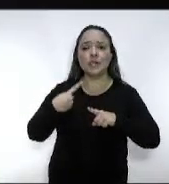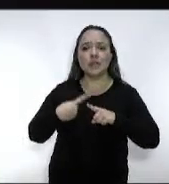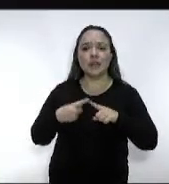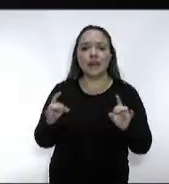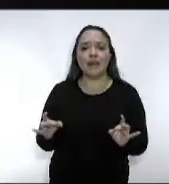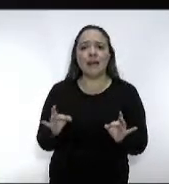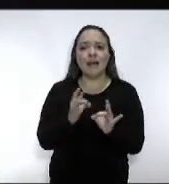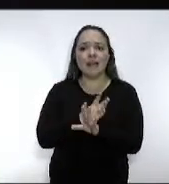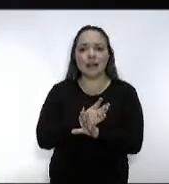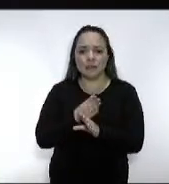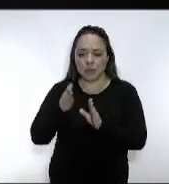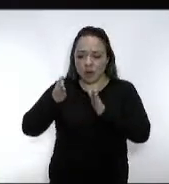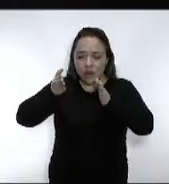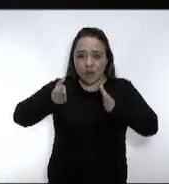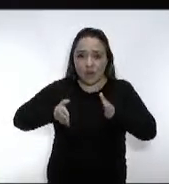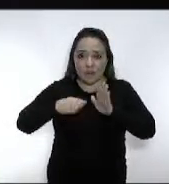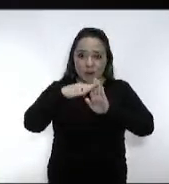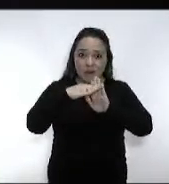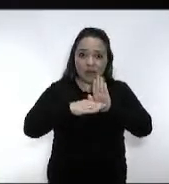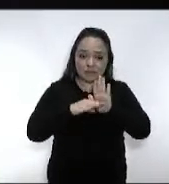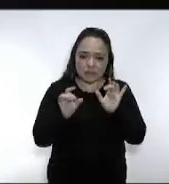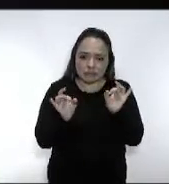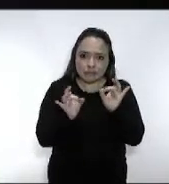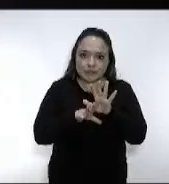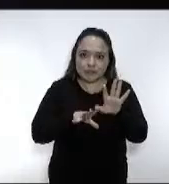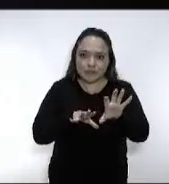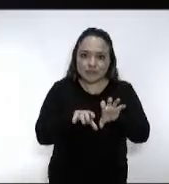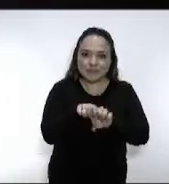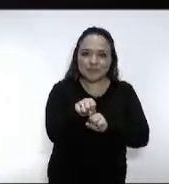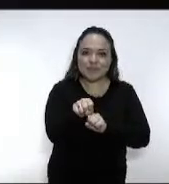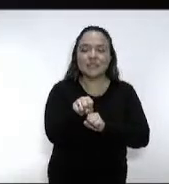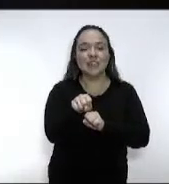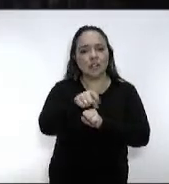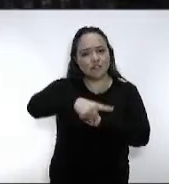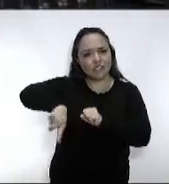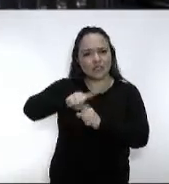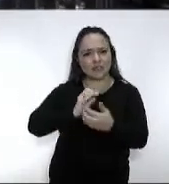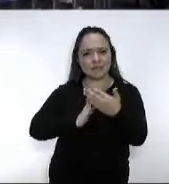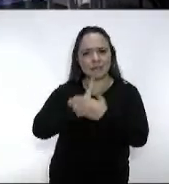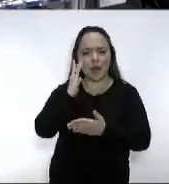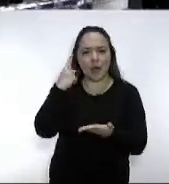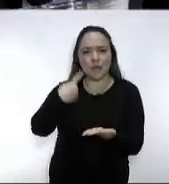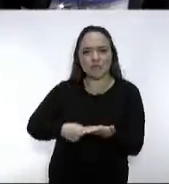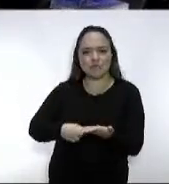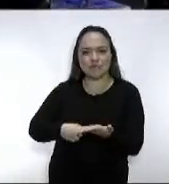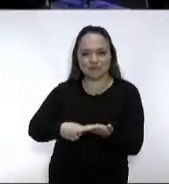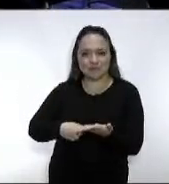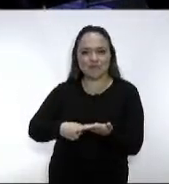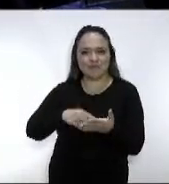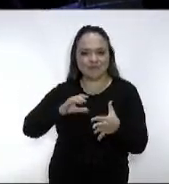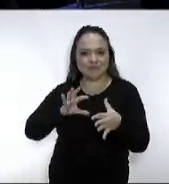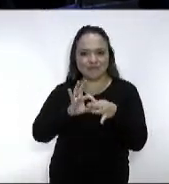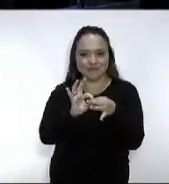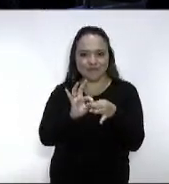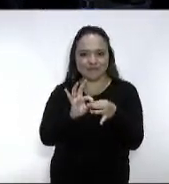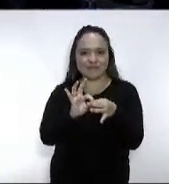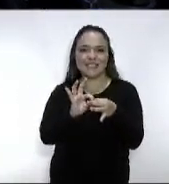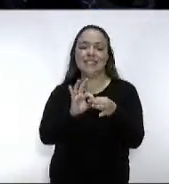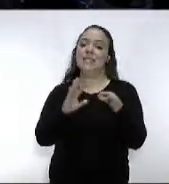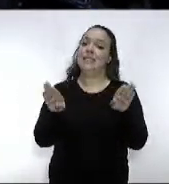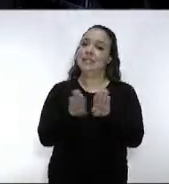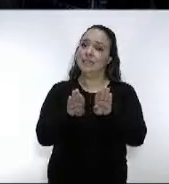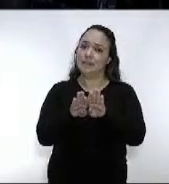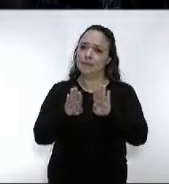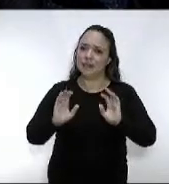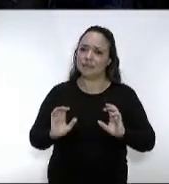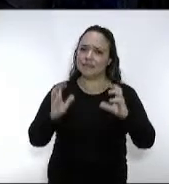when you finish this program, you will consolidate the development of this partnership. And also,